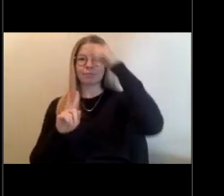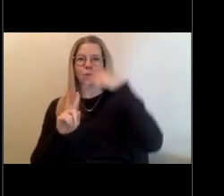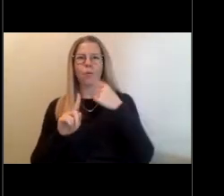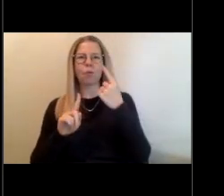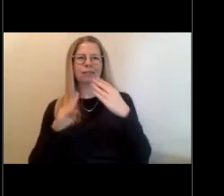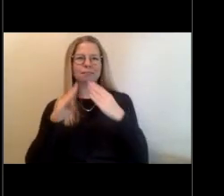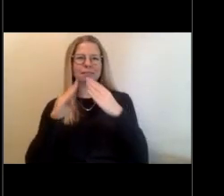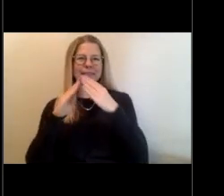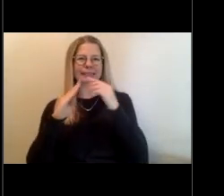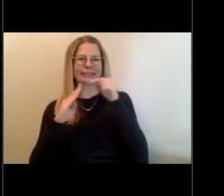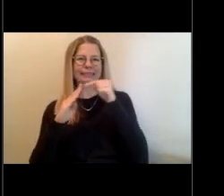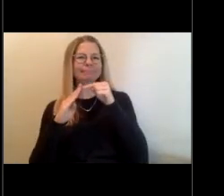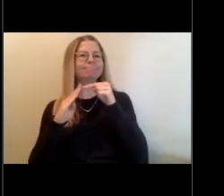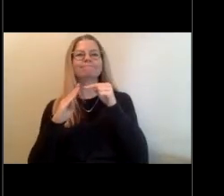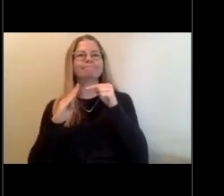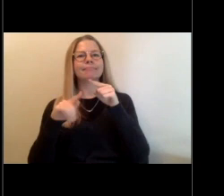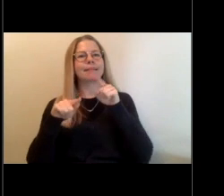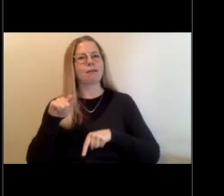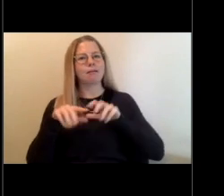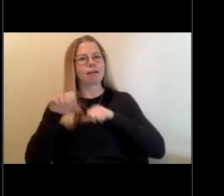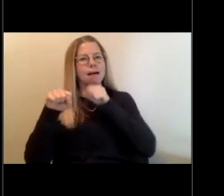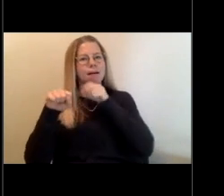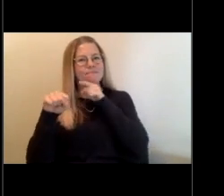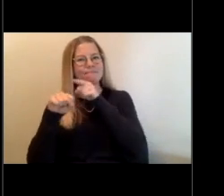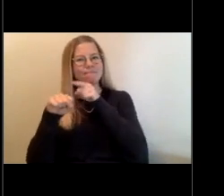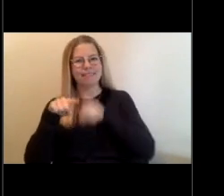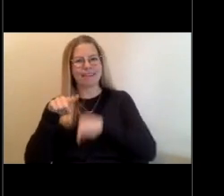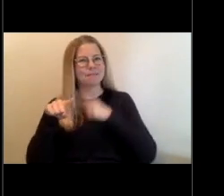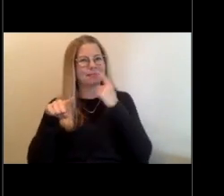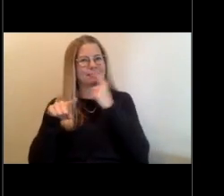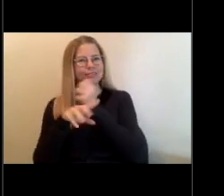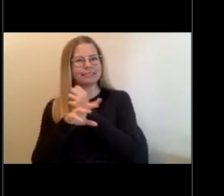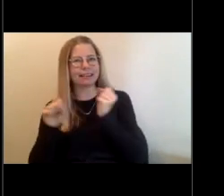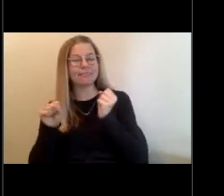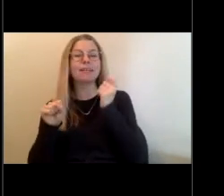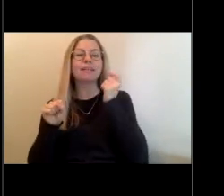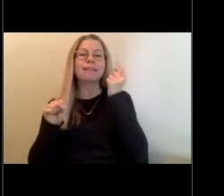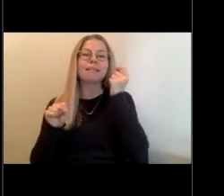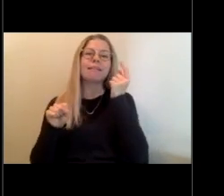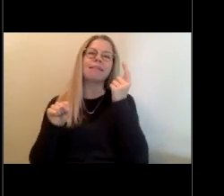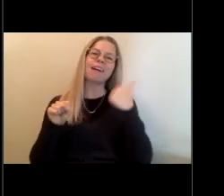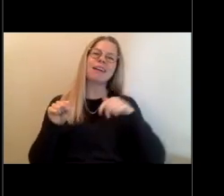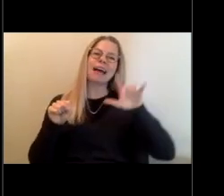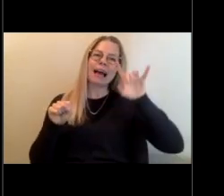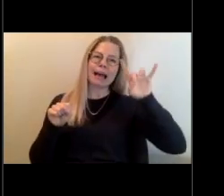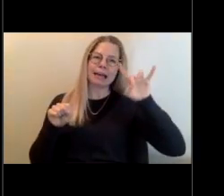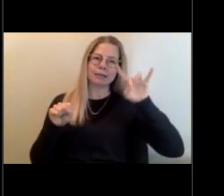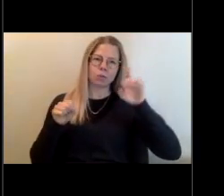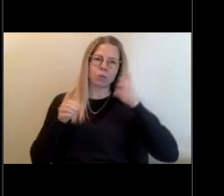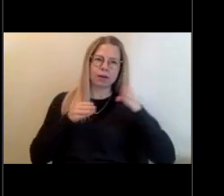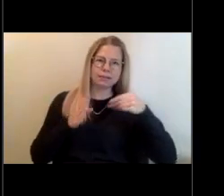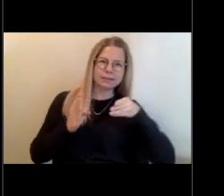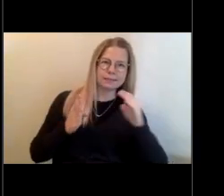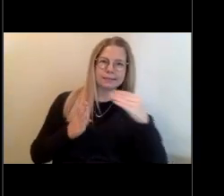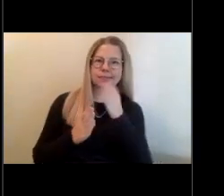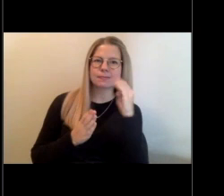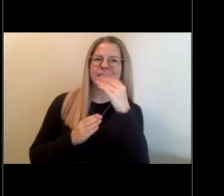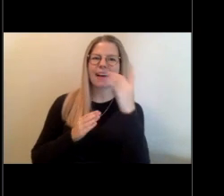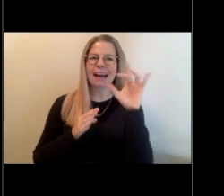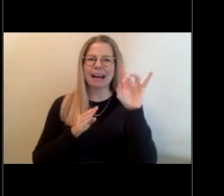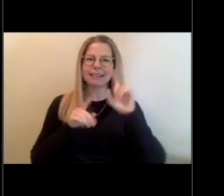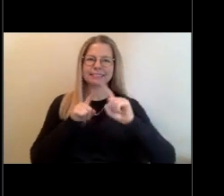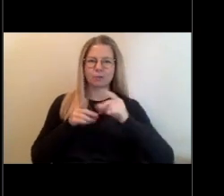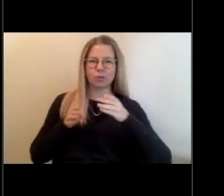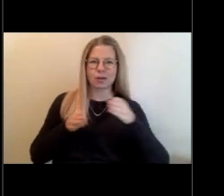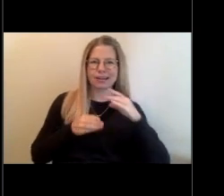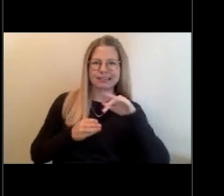not very safe to climb that route, but there are 8 routes in total, and it has permanent glaciers, and yes, this is in